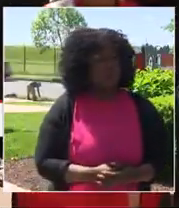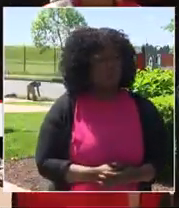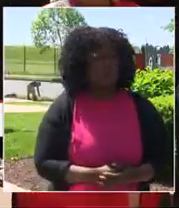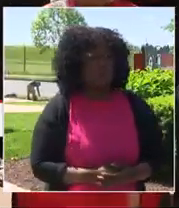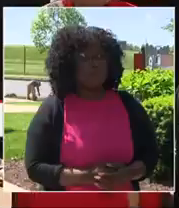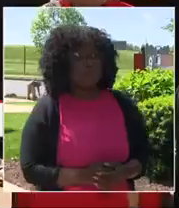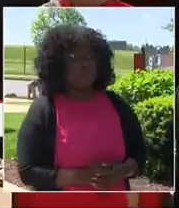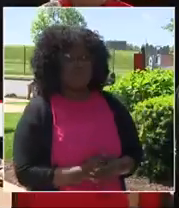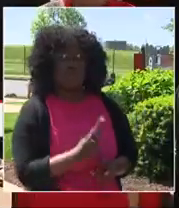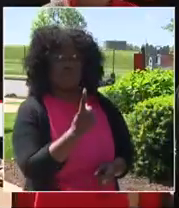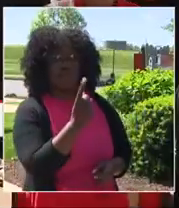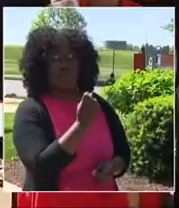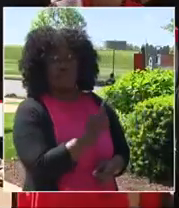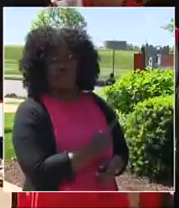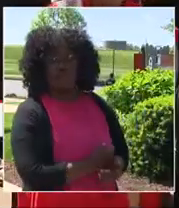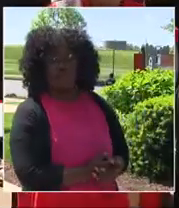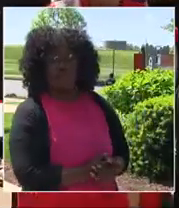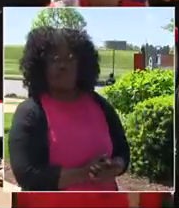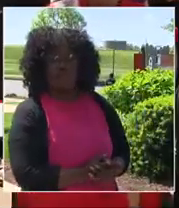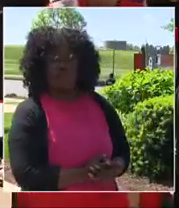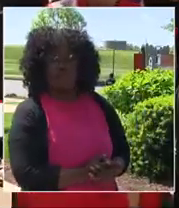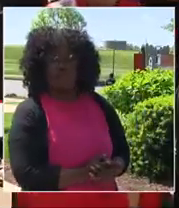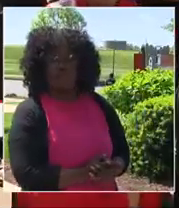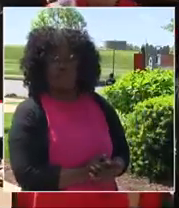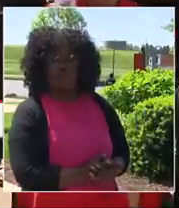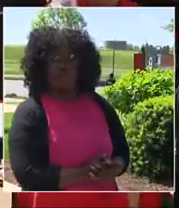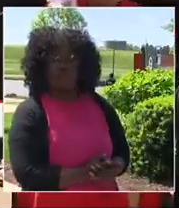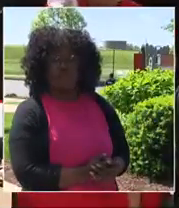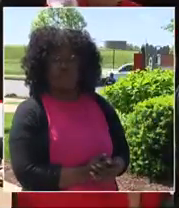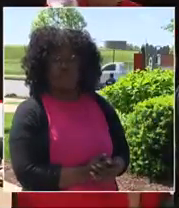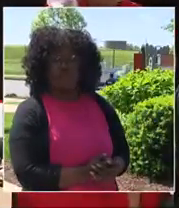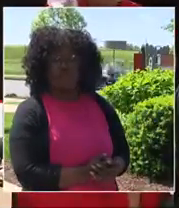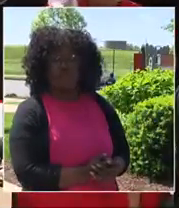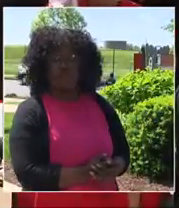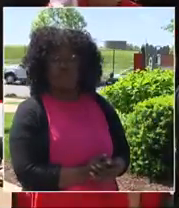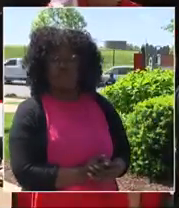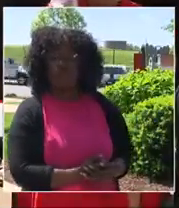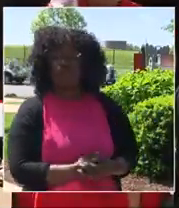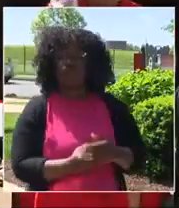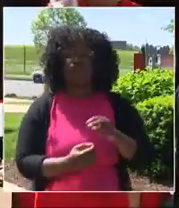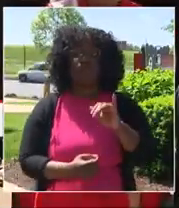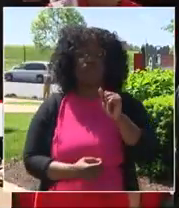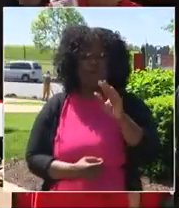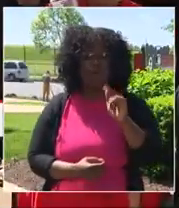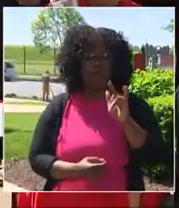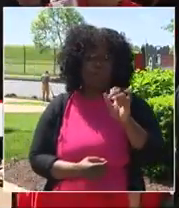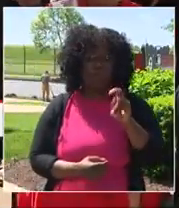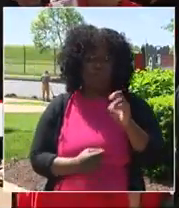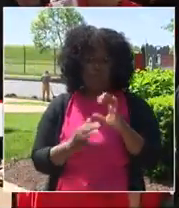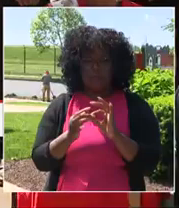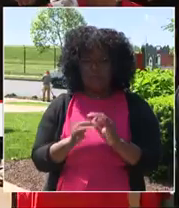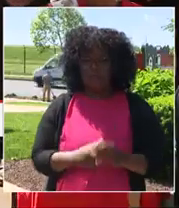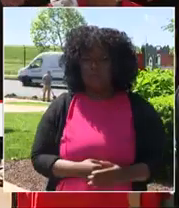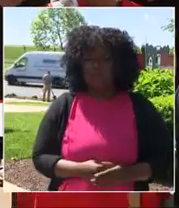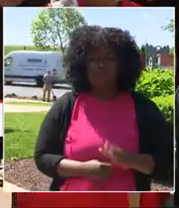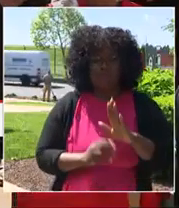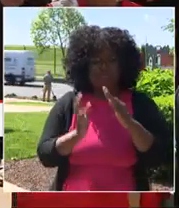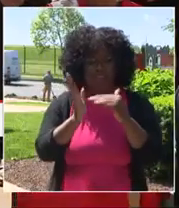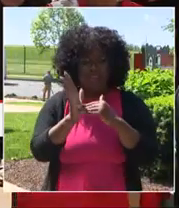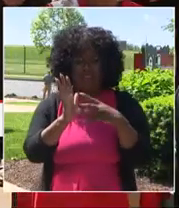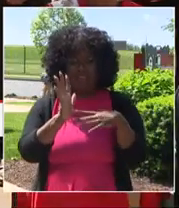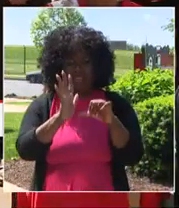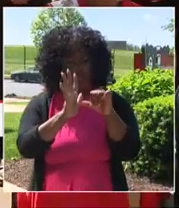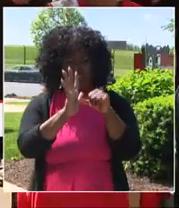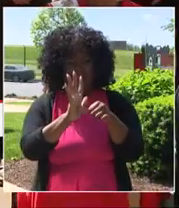Bowser. I'm sorry. Before you go, Jackie wants to add. Thank you. And again, as has been said, we don't really know specifically, but I